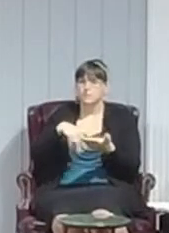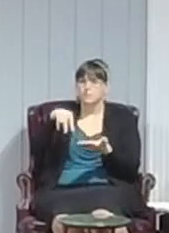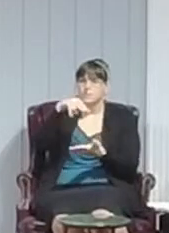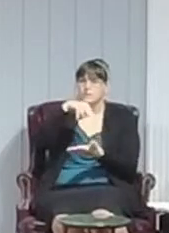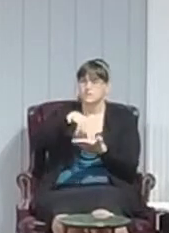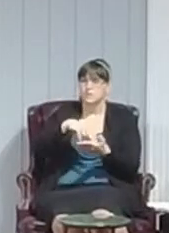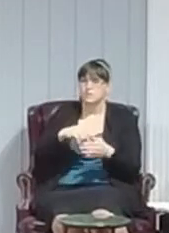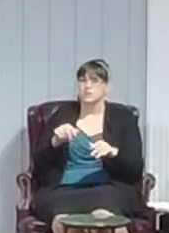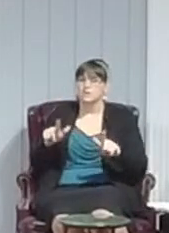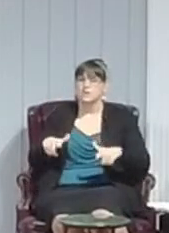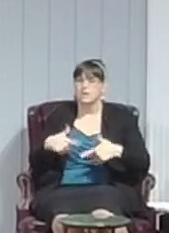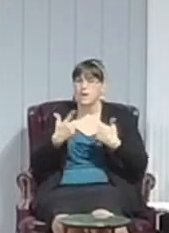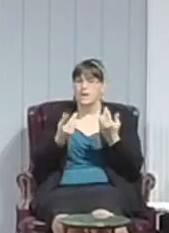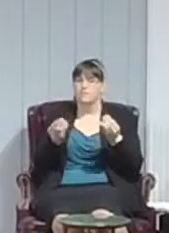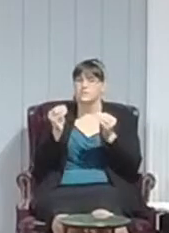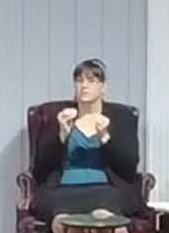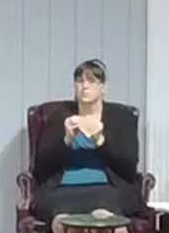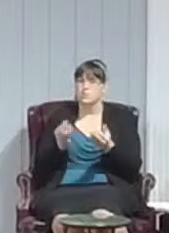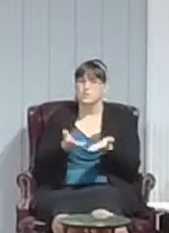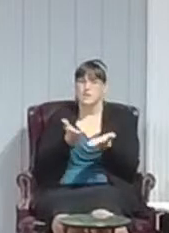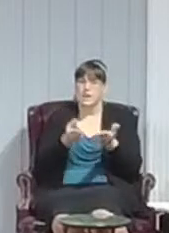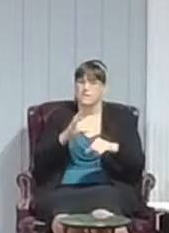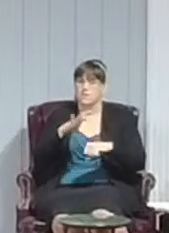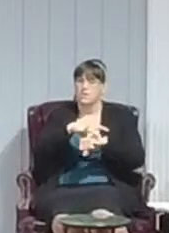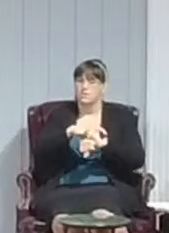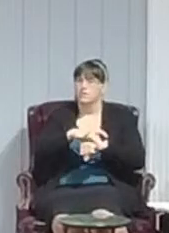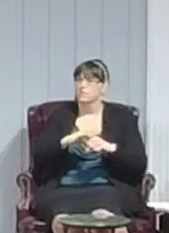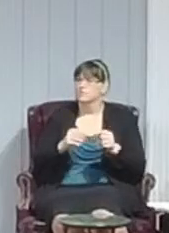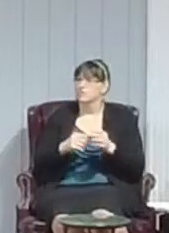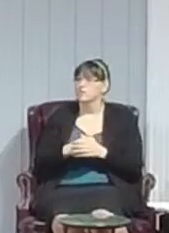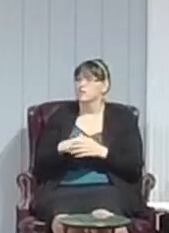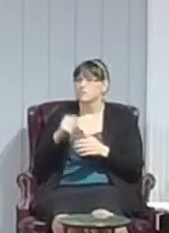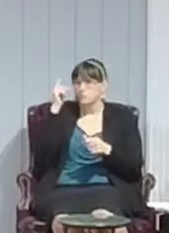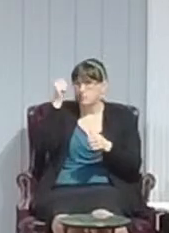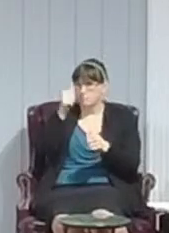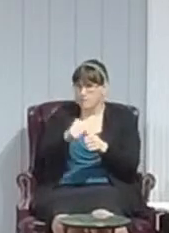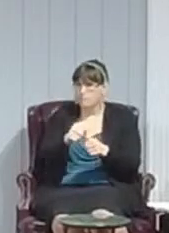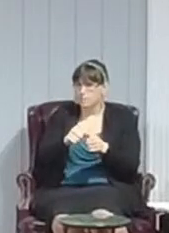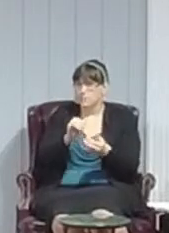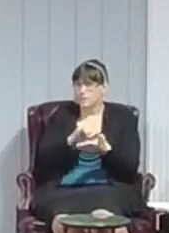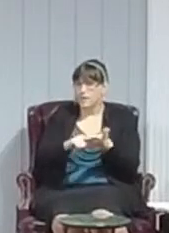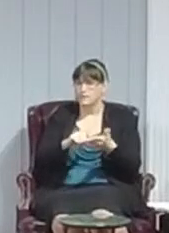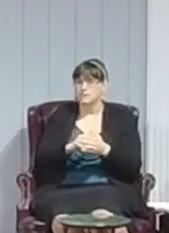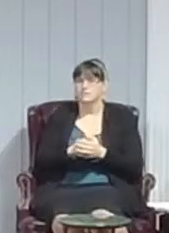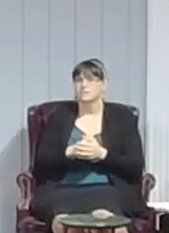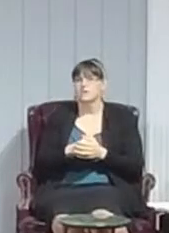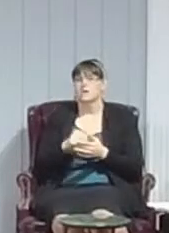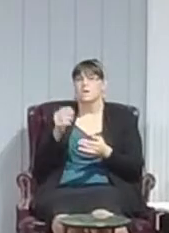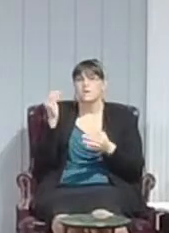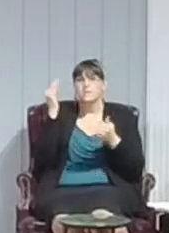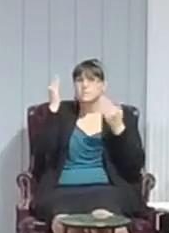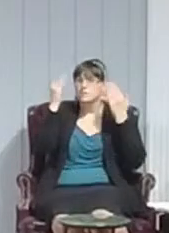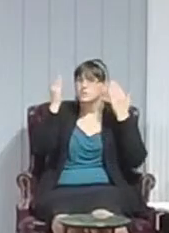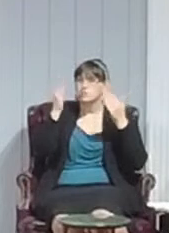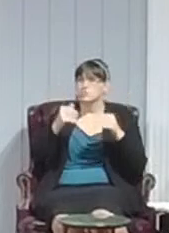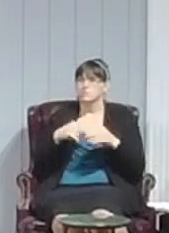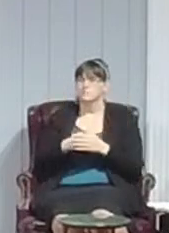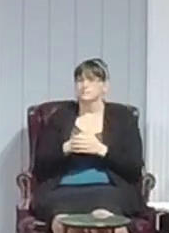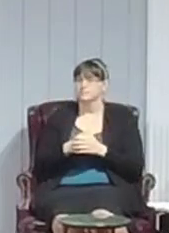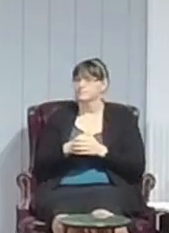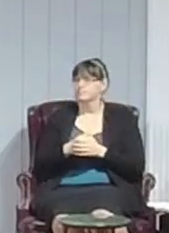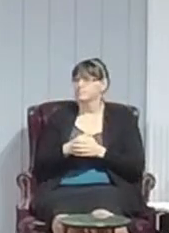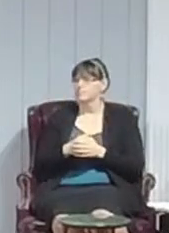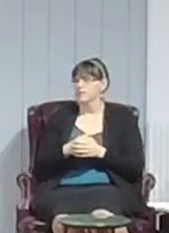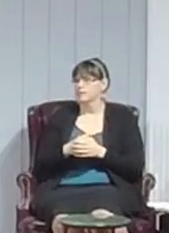more life than you'll ever have on this earth? Don't you remember that promise? And there's concerns about whether Jesus can, all this kind of,